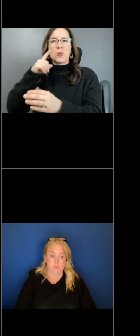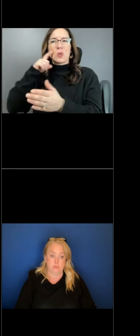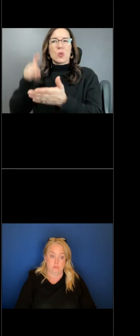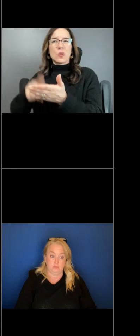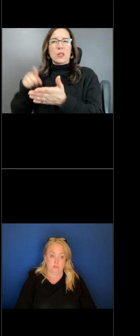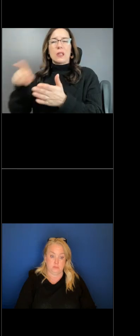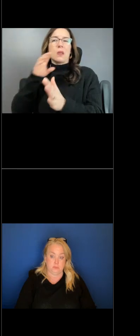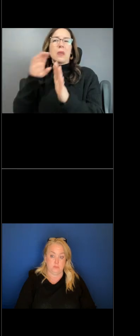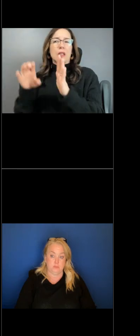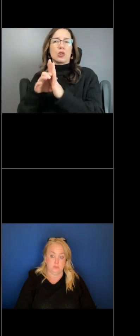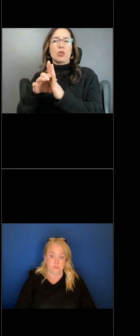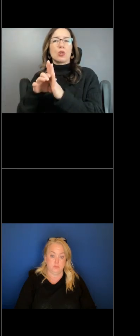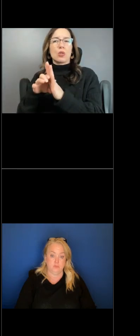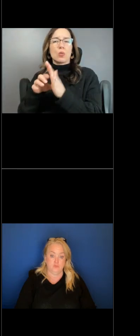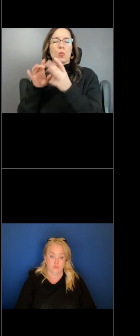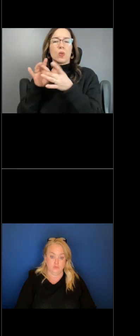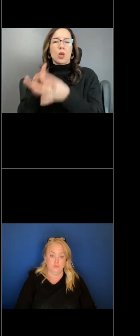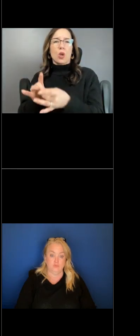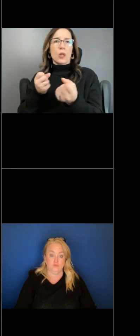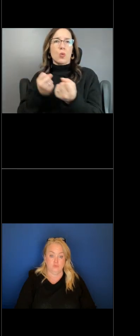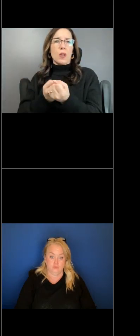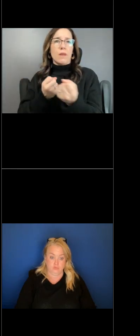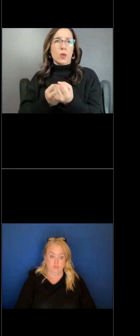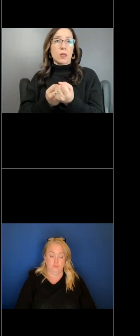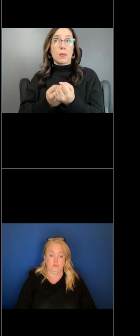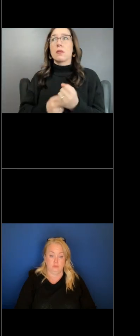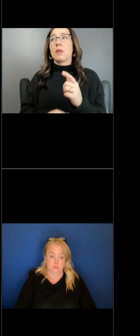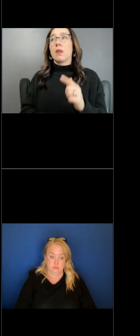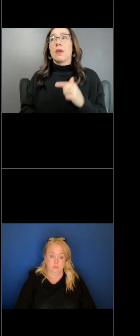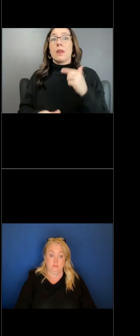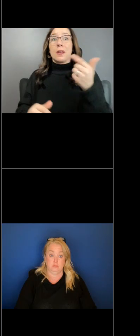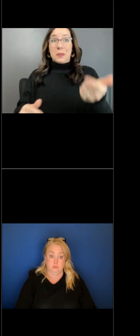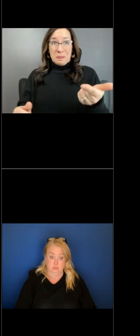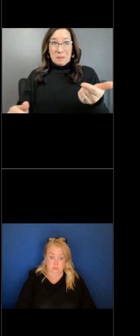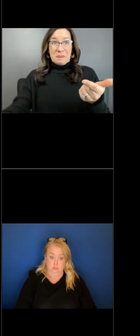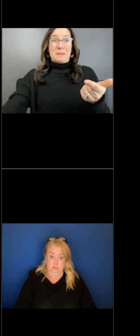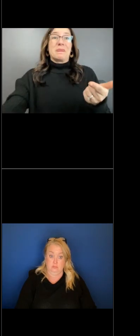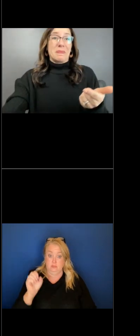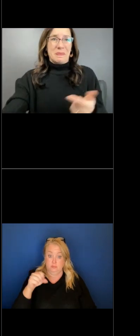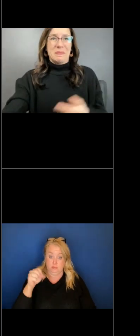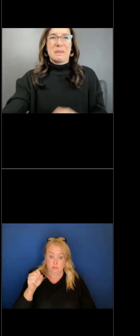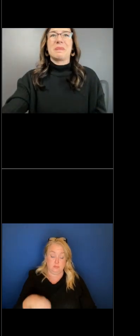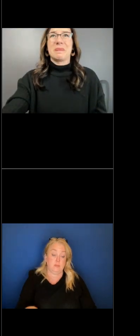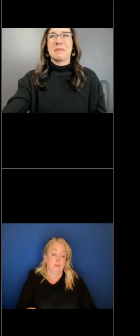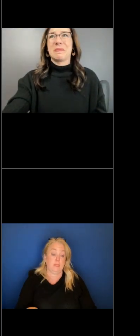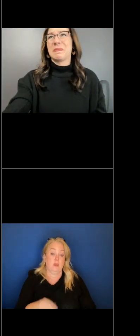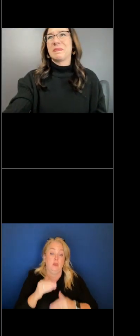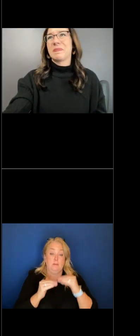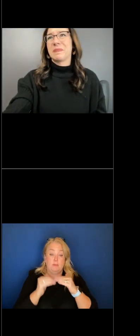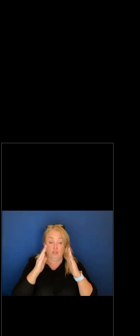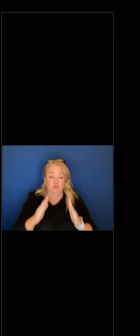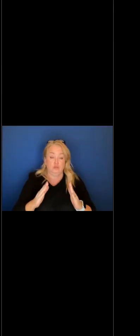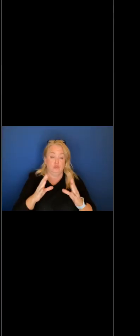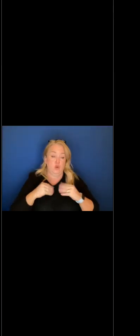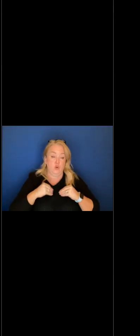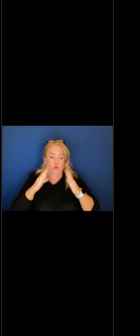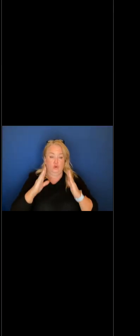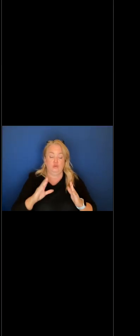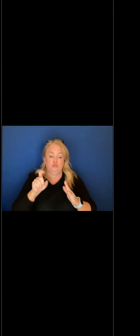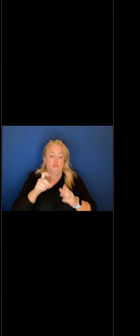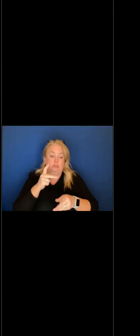to reinforcement. Builders and owners should maintain records that reflect